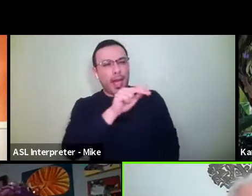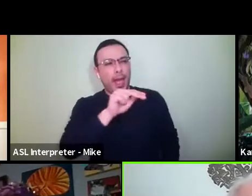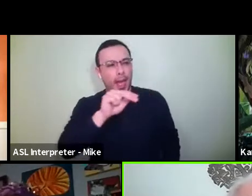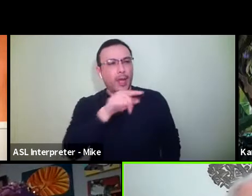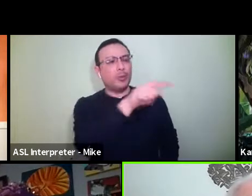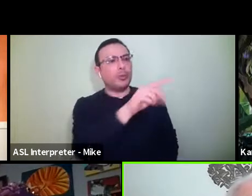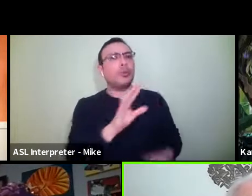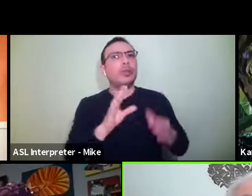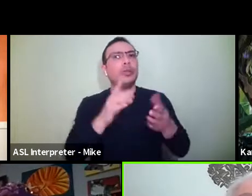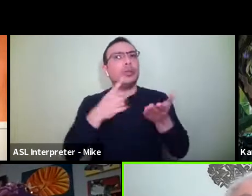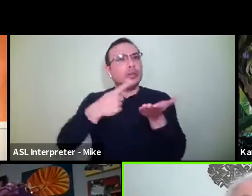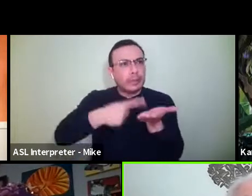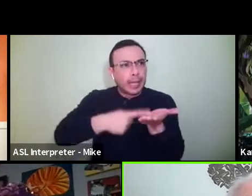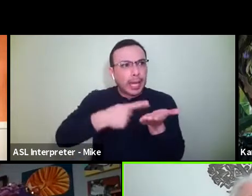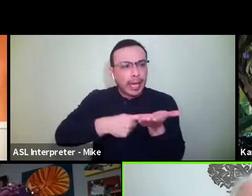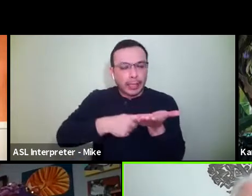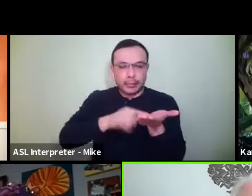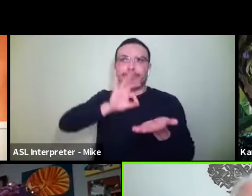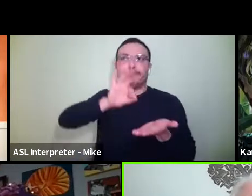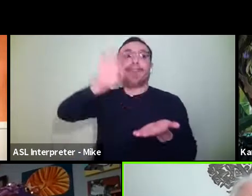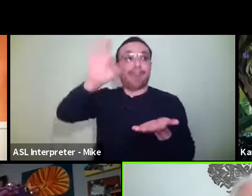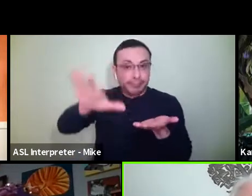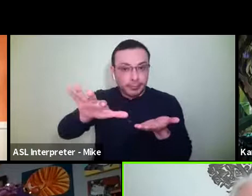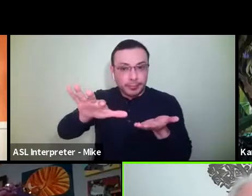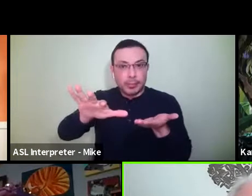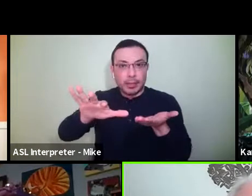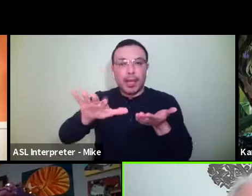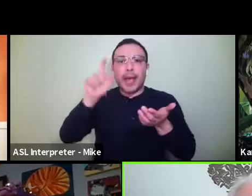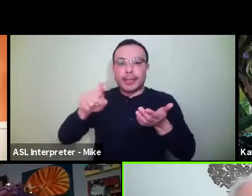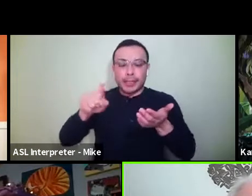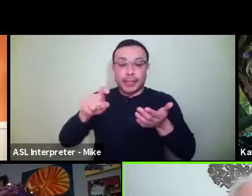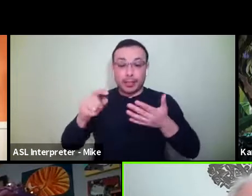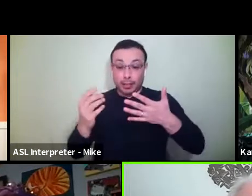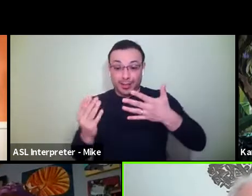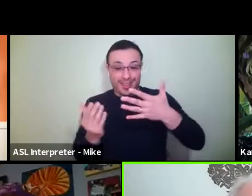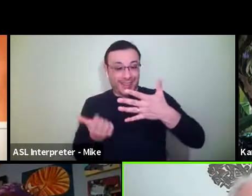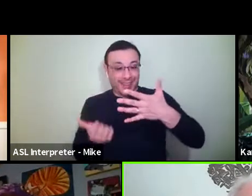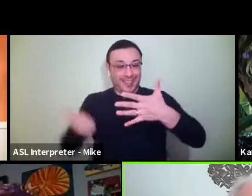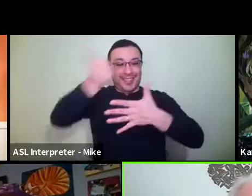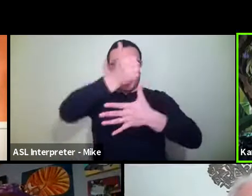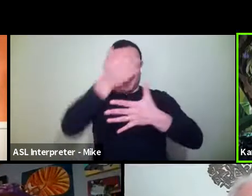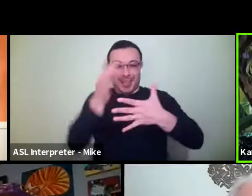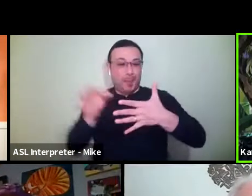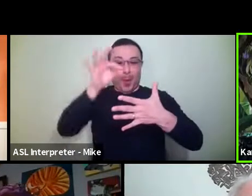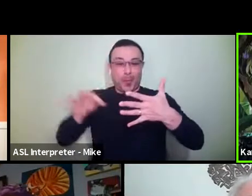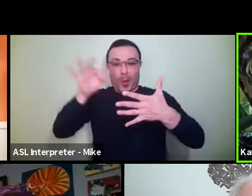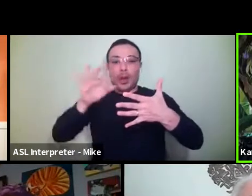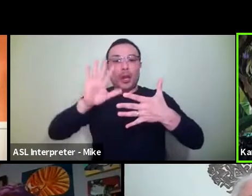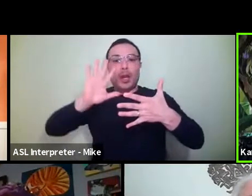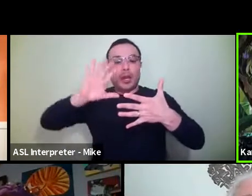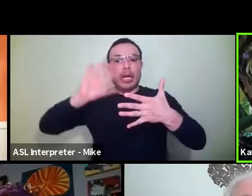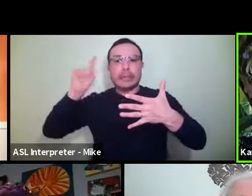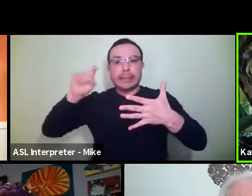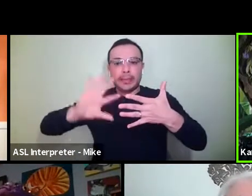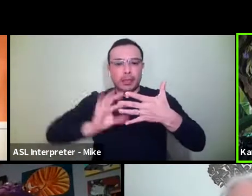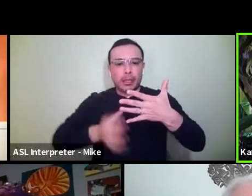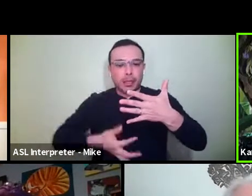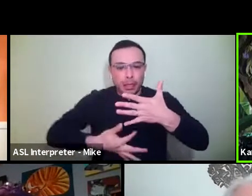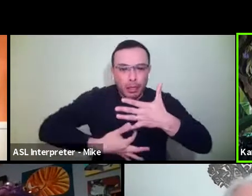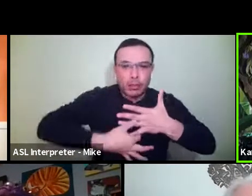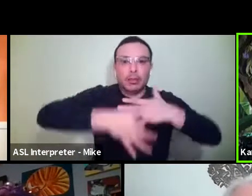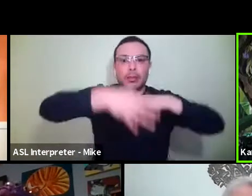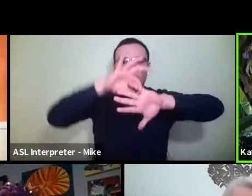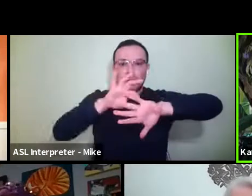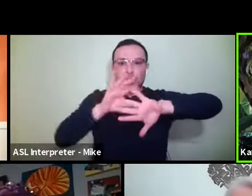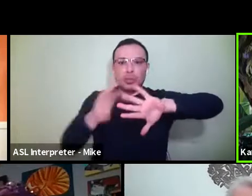literally, and fund the world that we share together? One of my goals